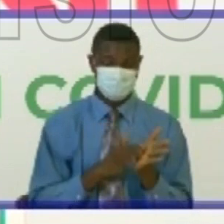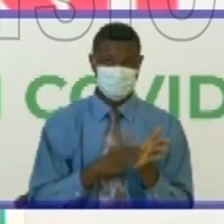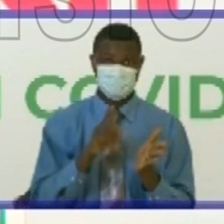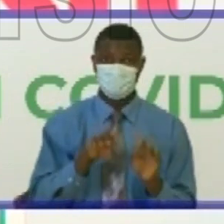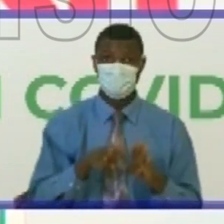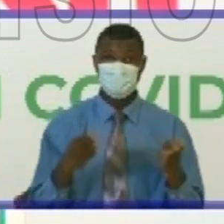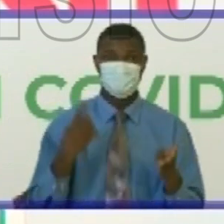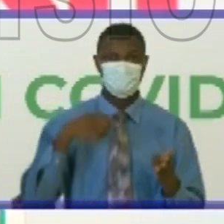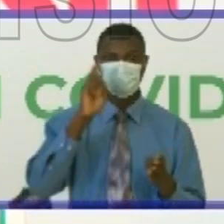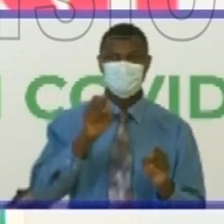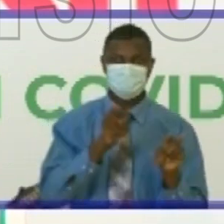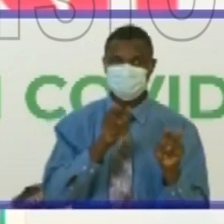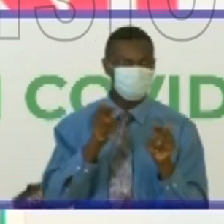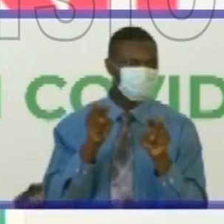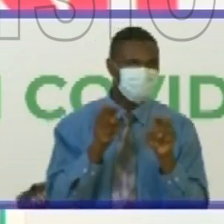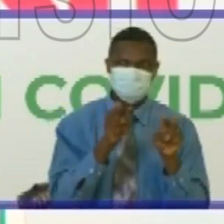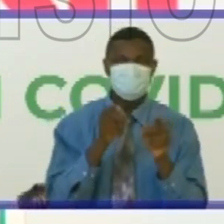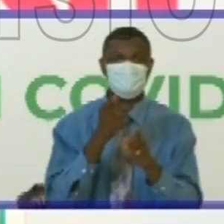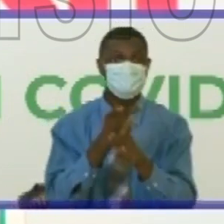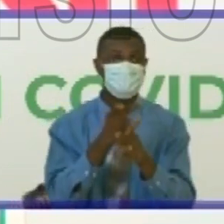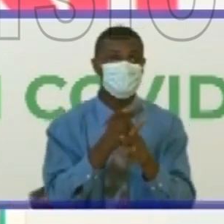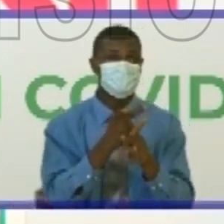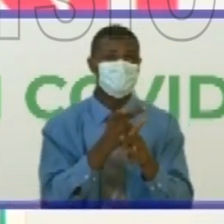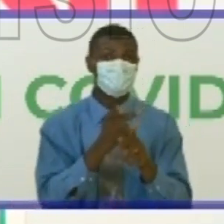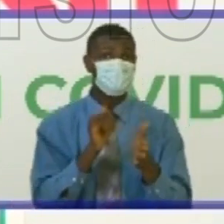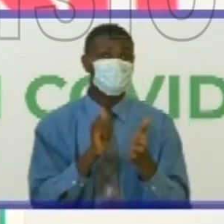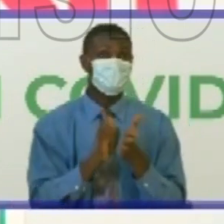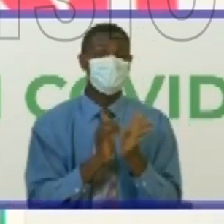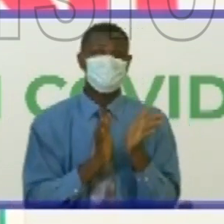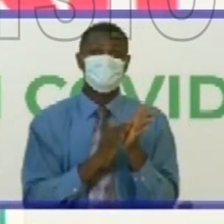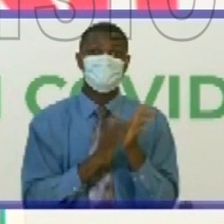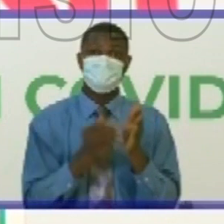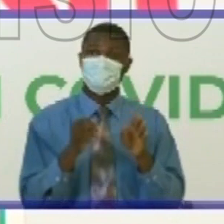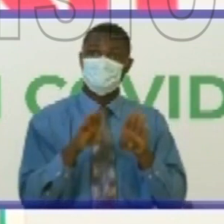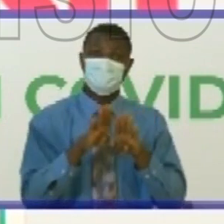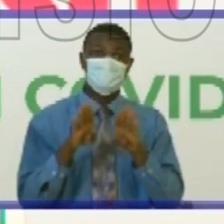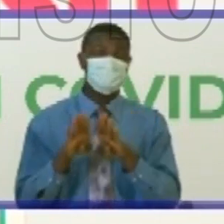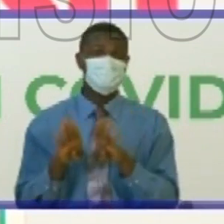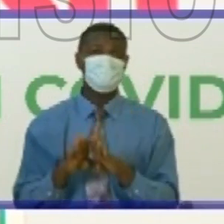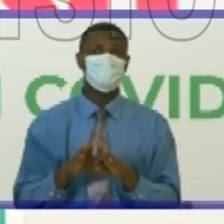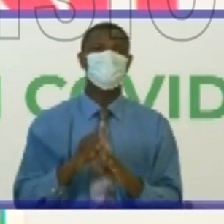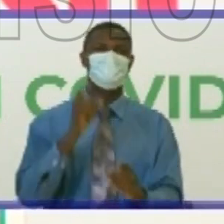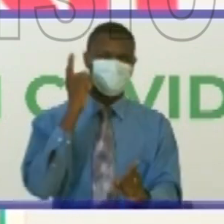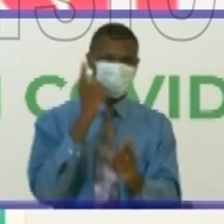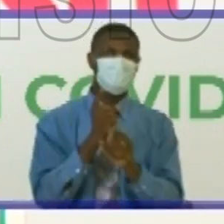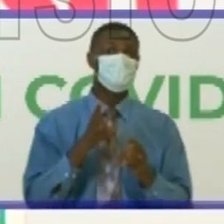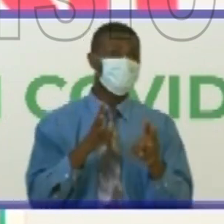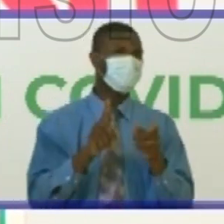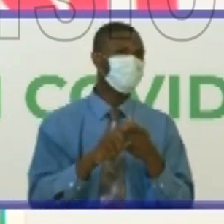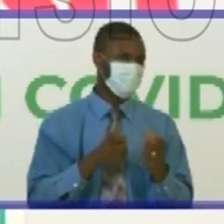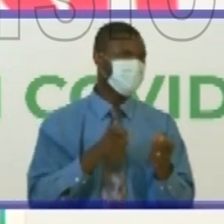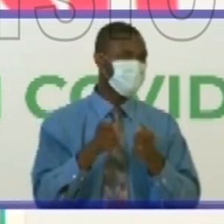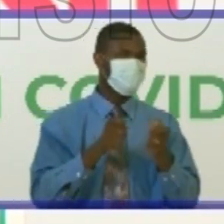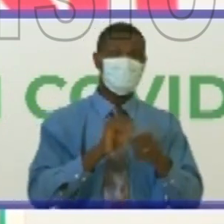effective lockdown, it's been shown consistently that school closure is one of the most effective ways of dealing with the COVID